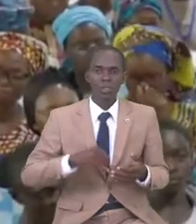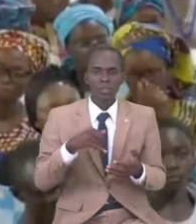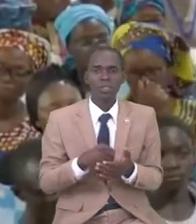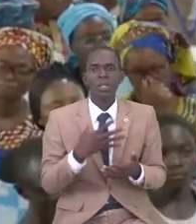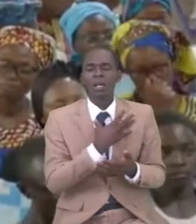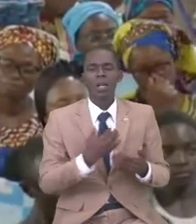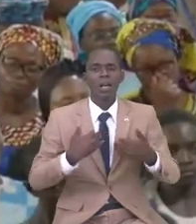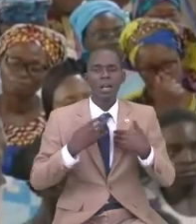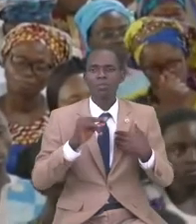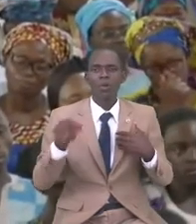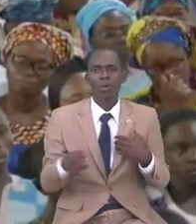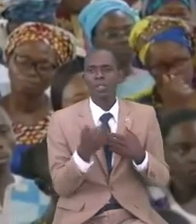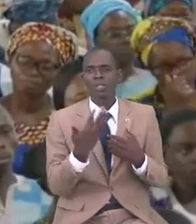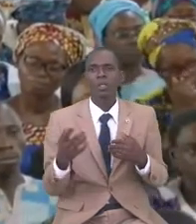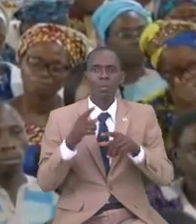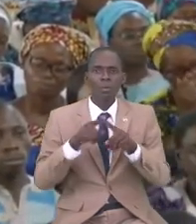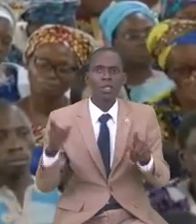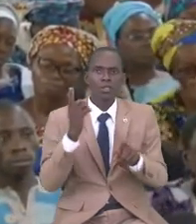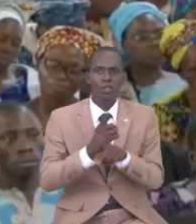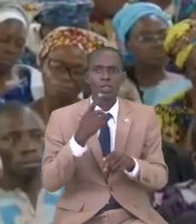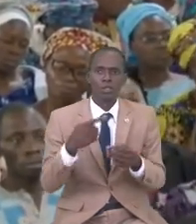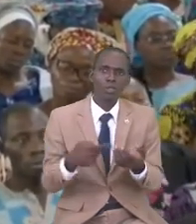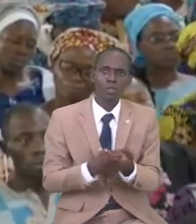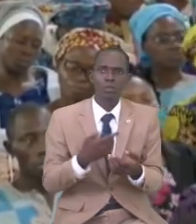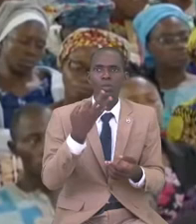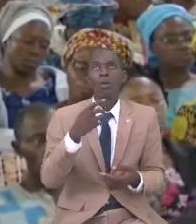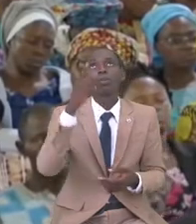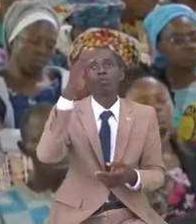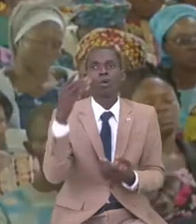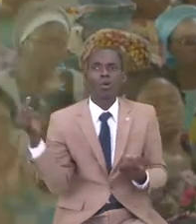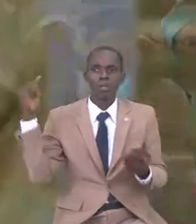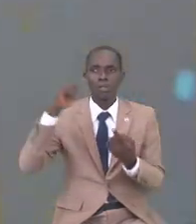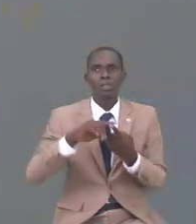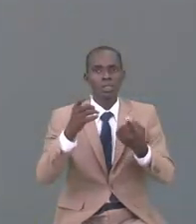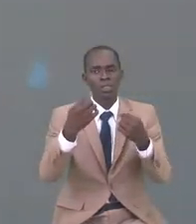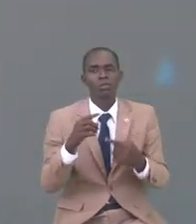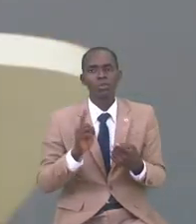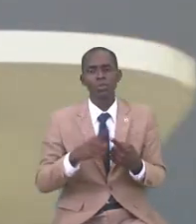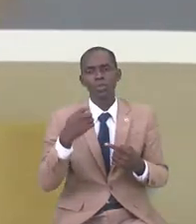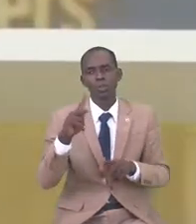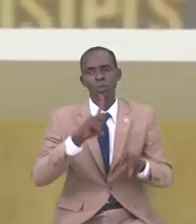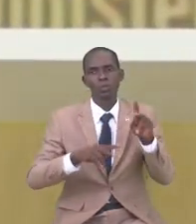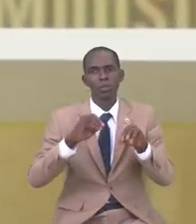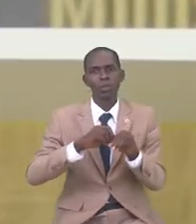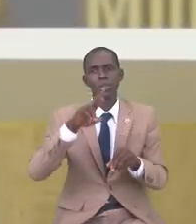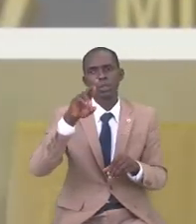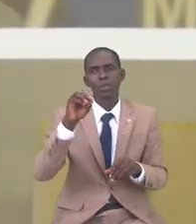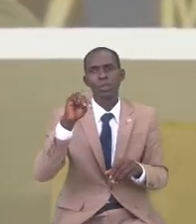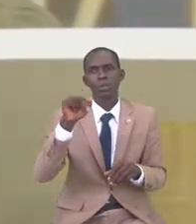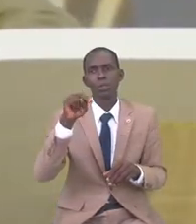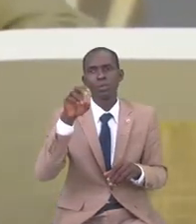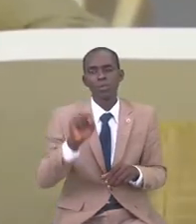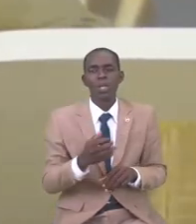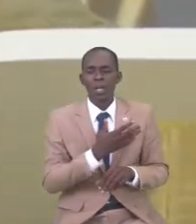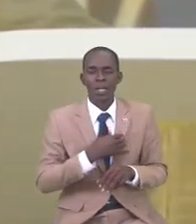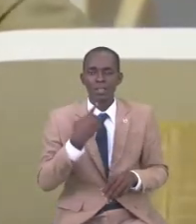other sin but the gospel of God until he came to the Romans, and then he told them something. He said, according